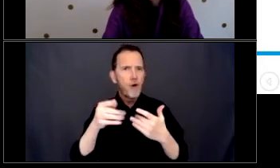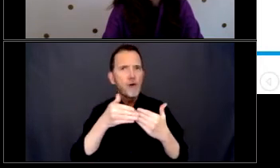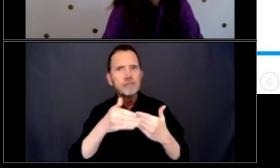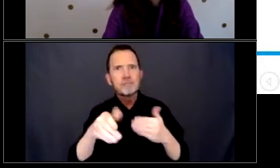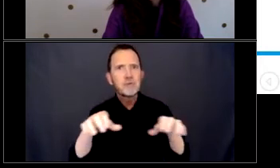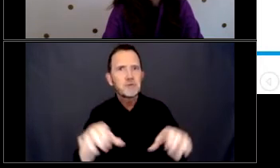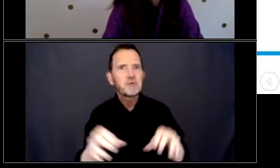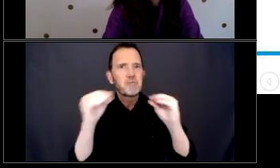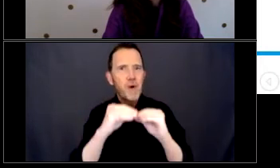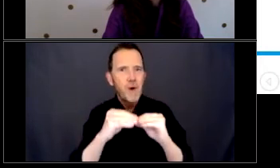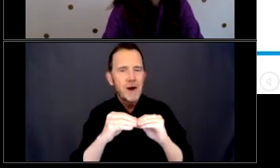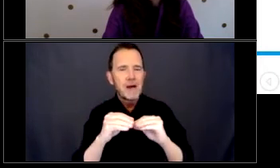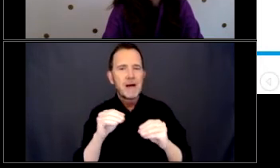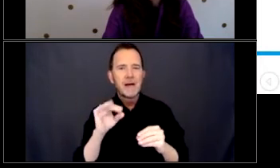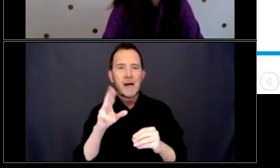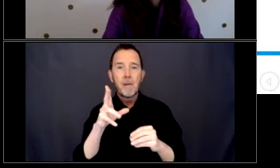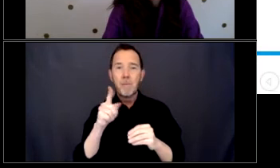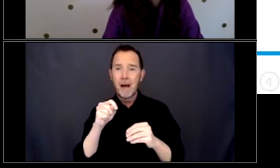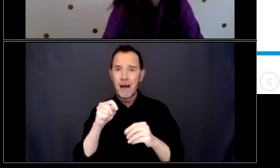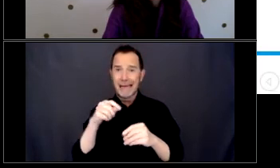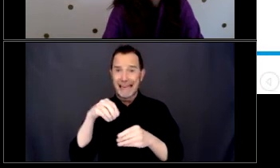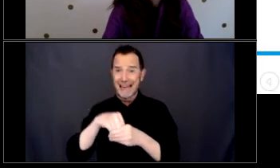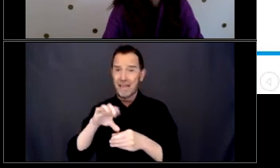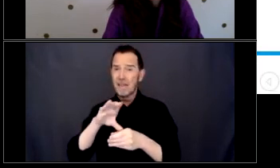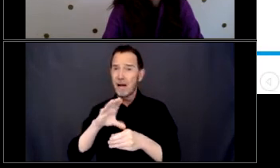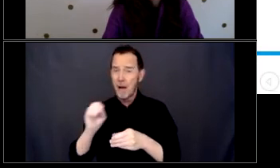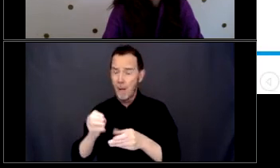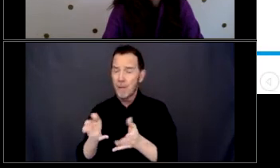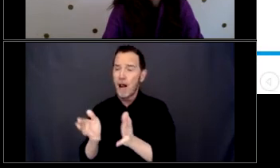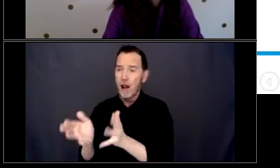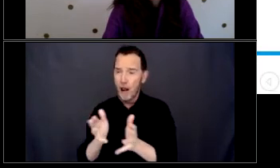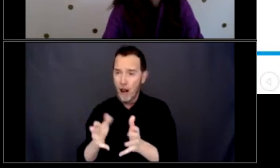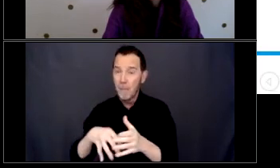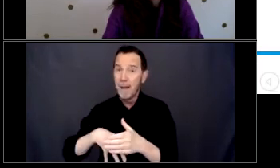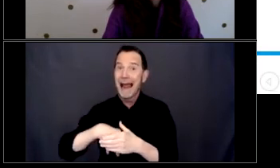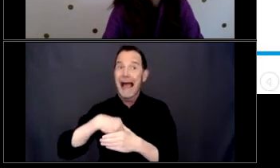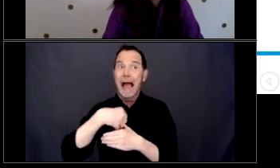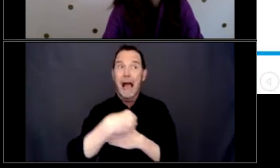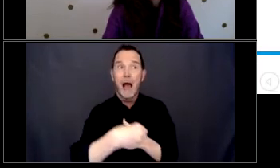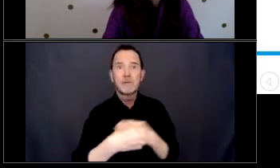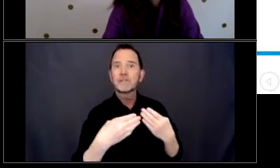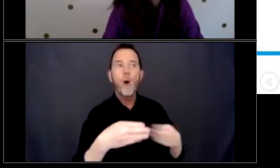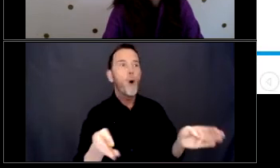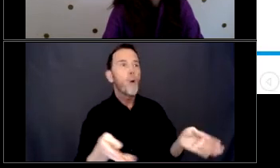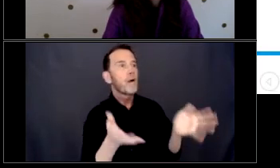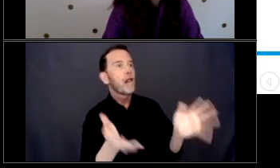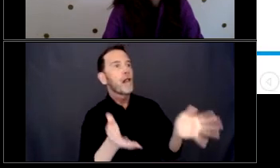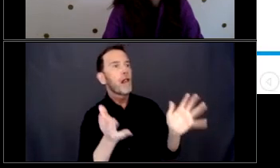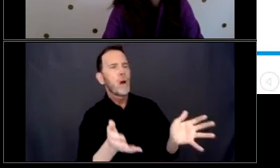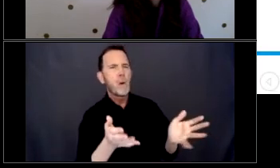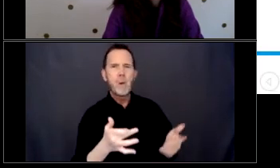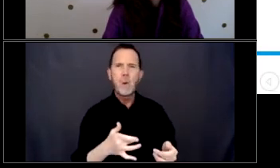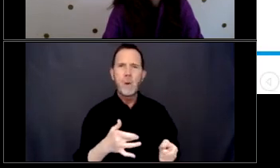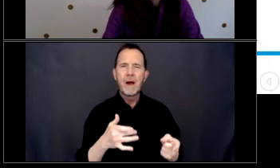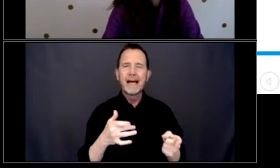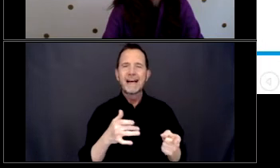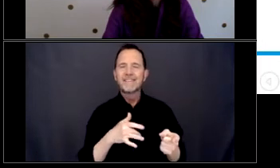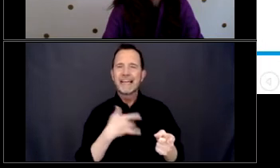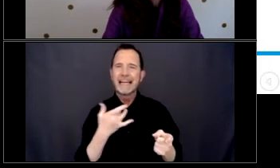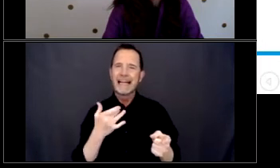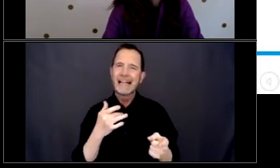stepping outside the walls of the firm to talk openly about that, it's a lot like stepping outside of your firm